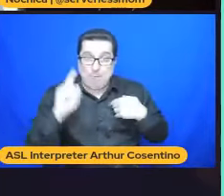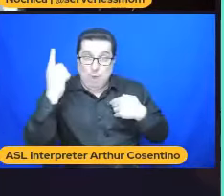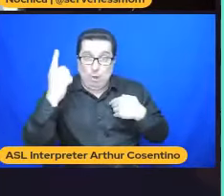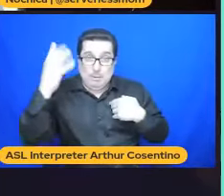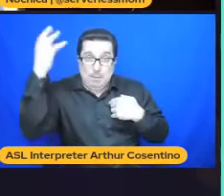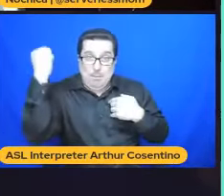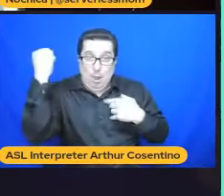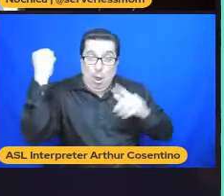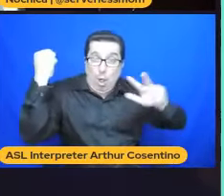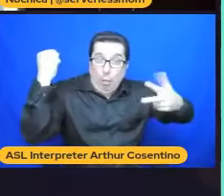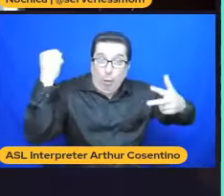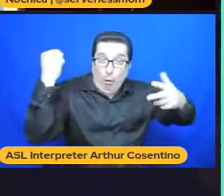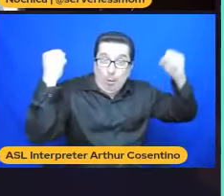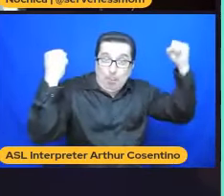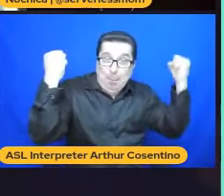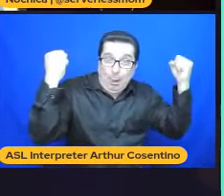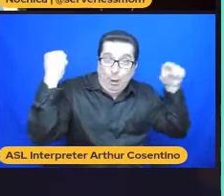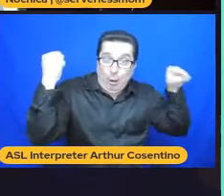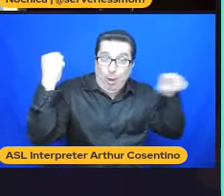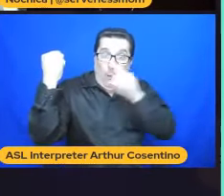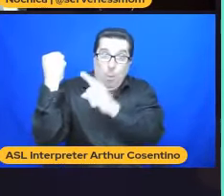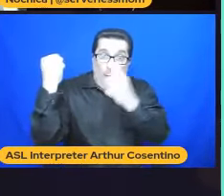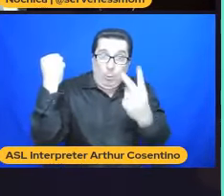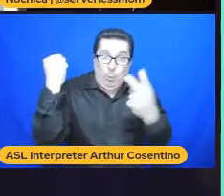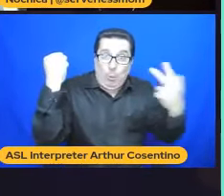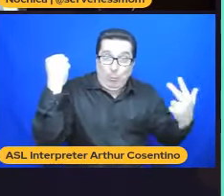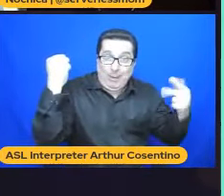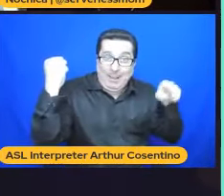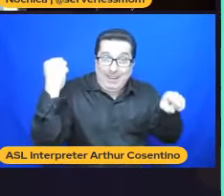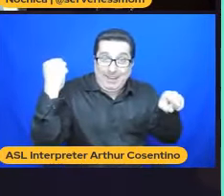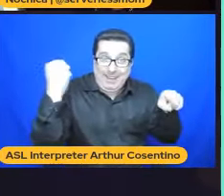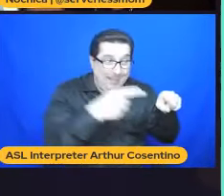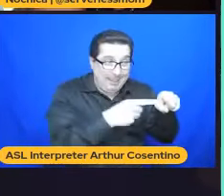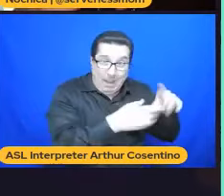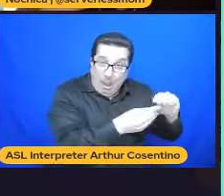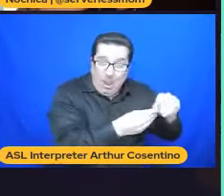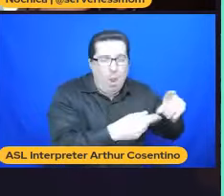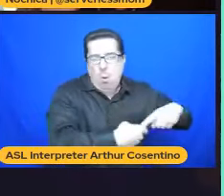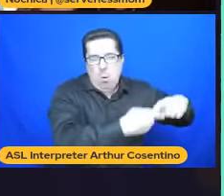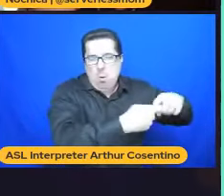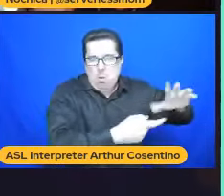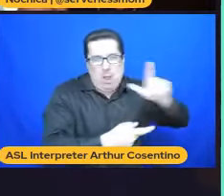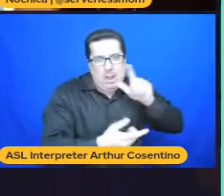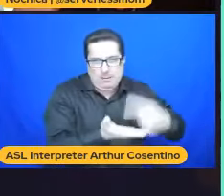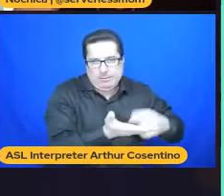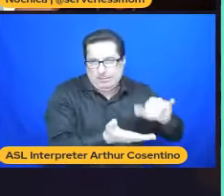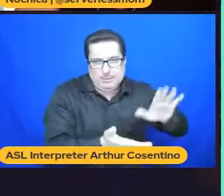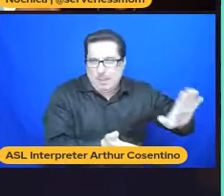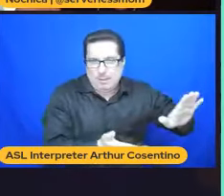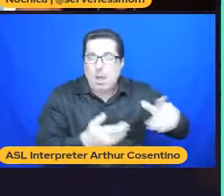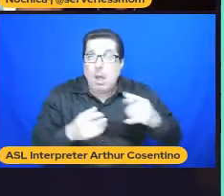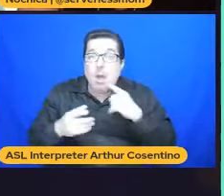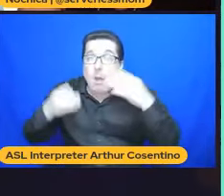So let's talk about a brief history of the concept of tracking